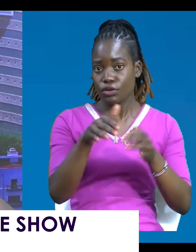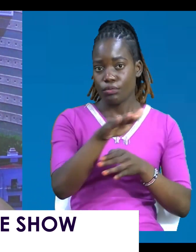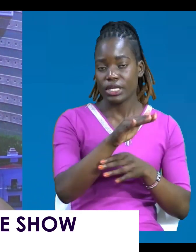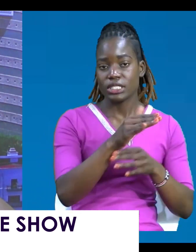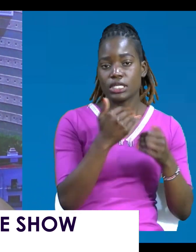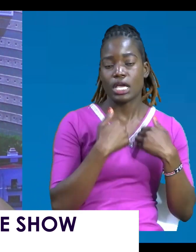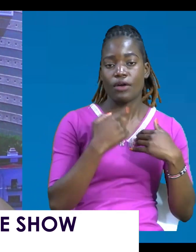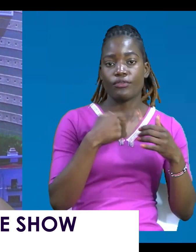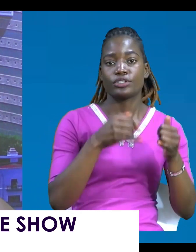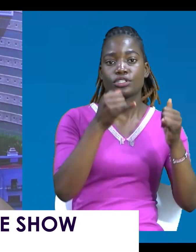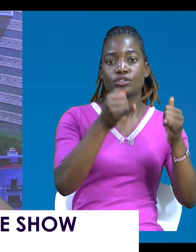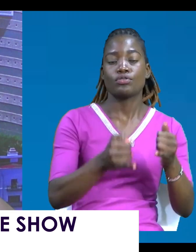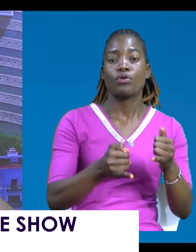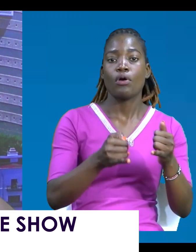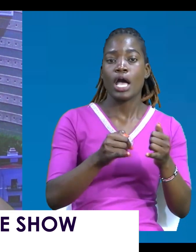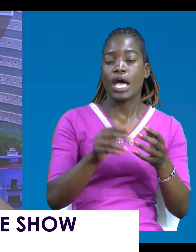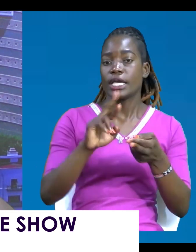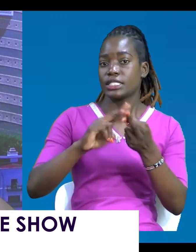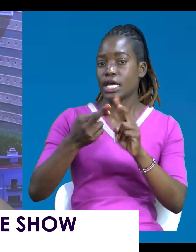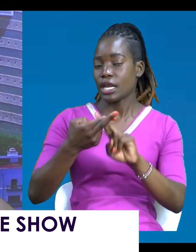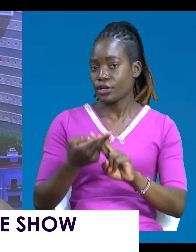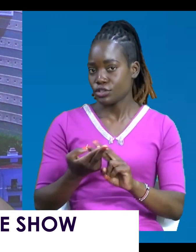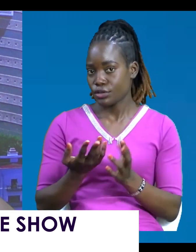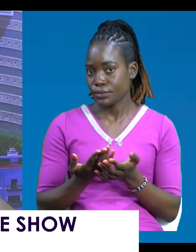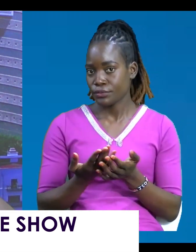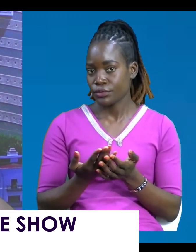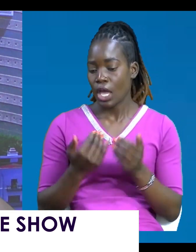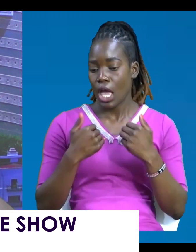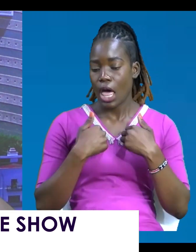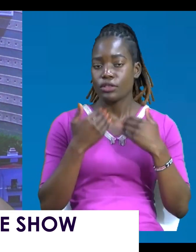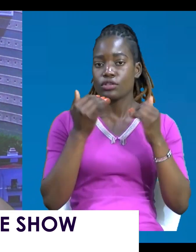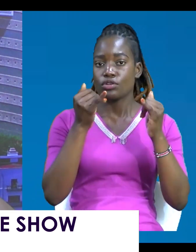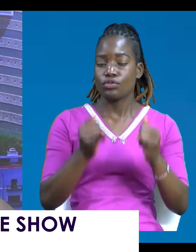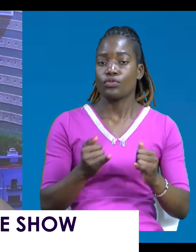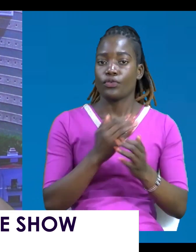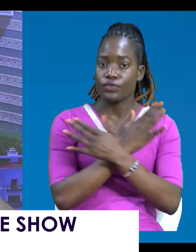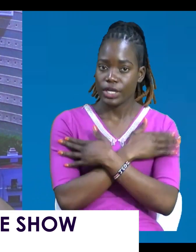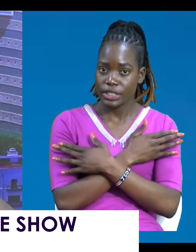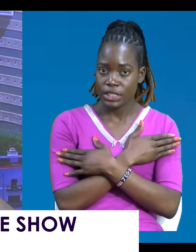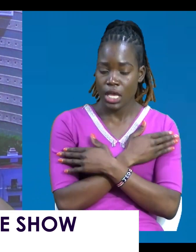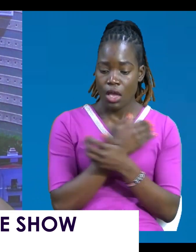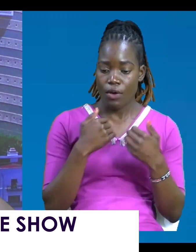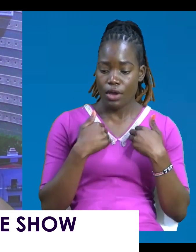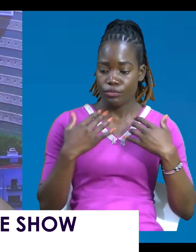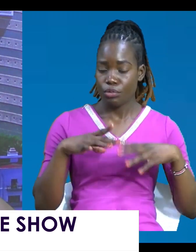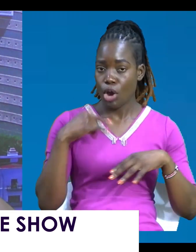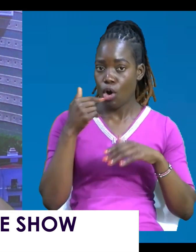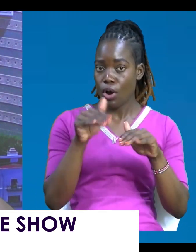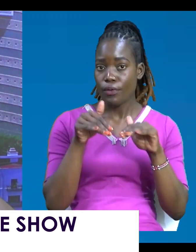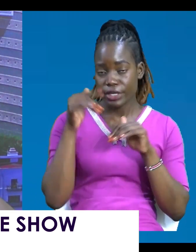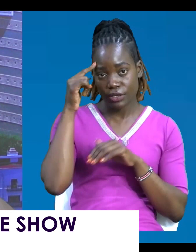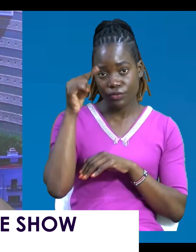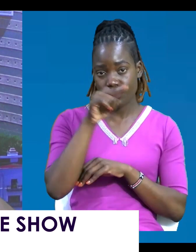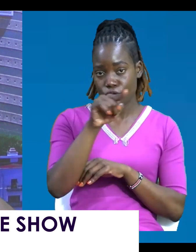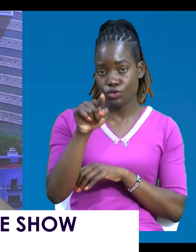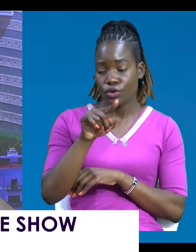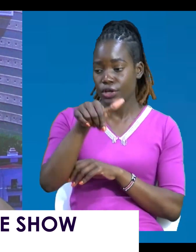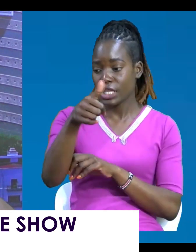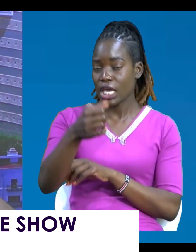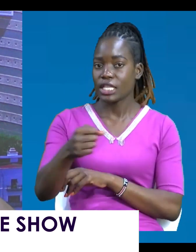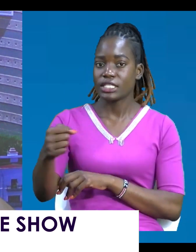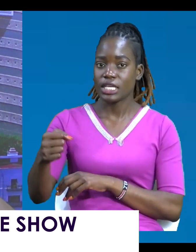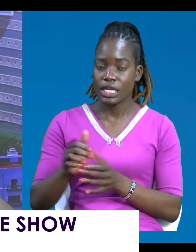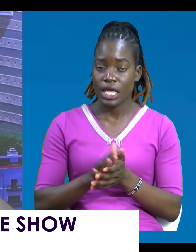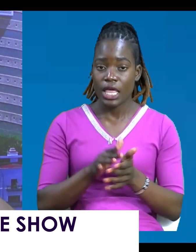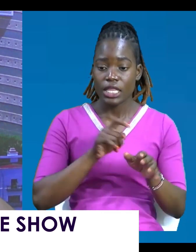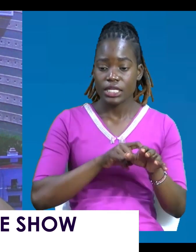associations. New places comes with new friendships. There are people waiting for you on the other side.